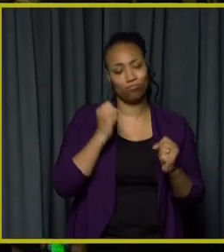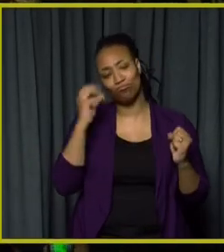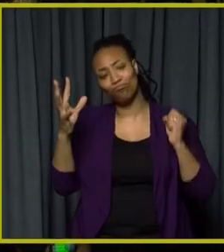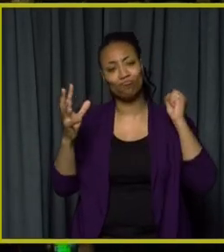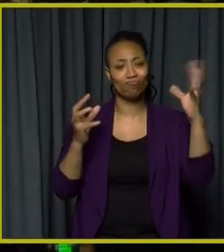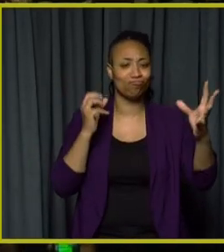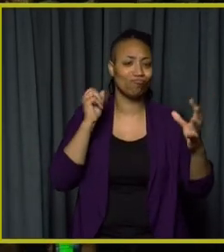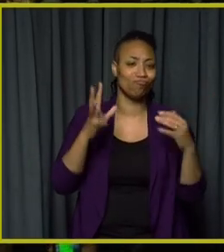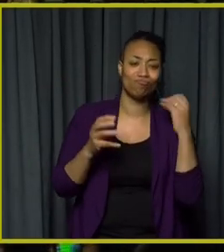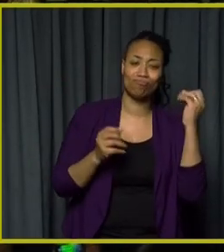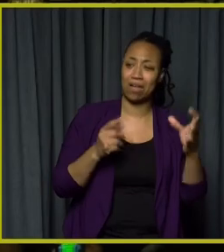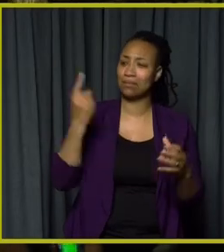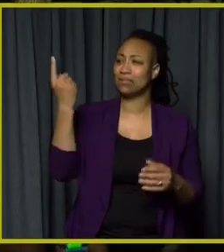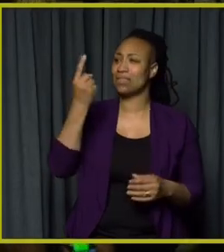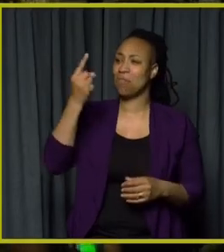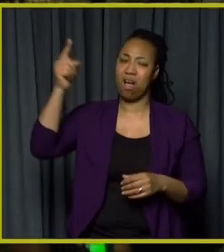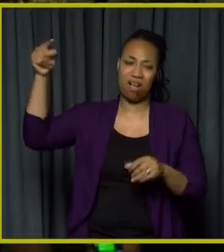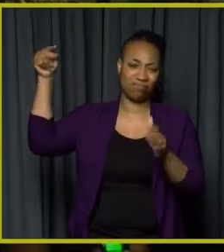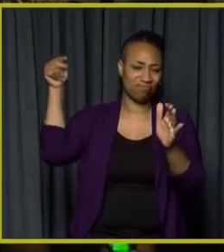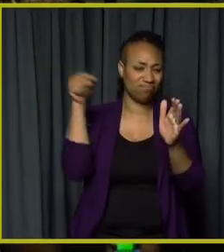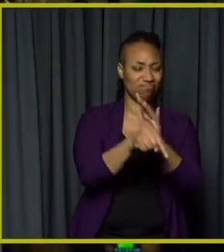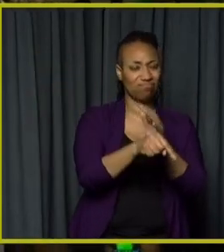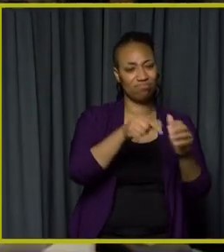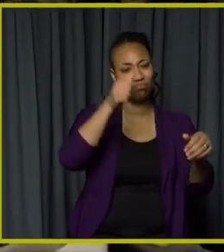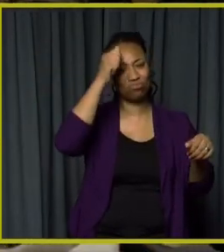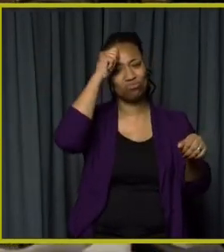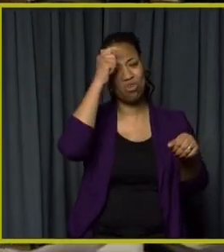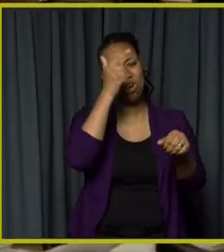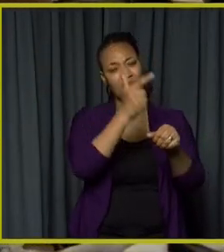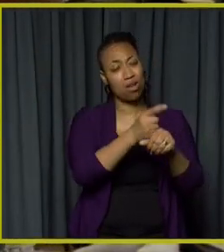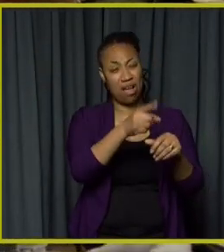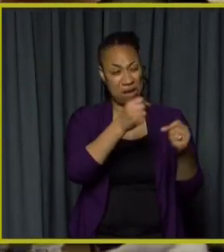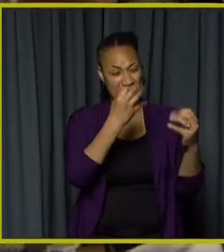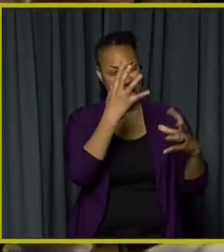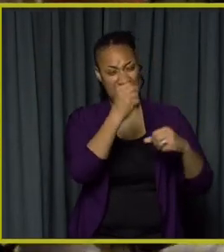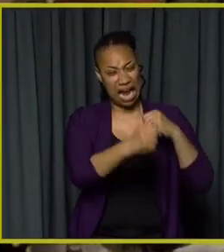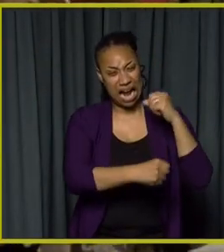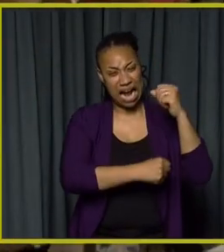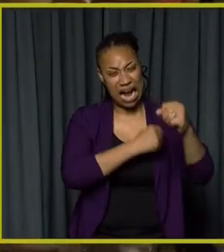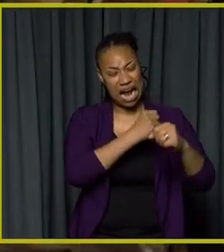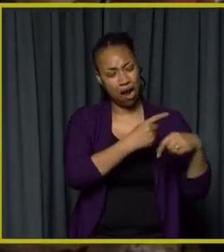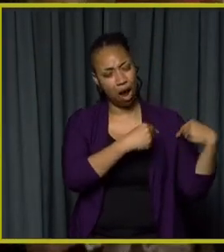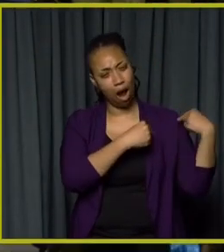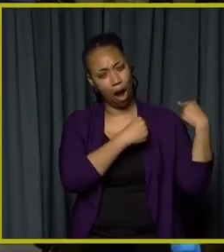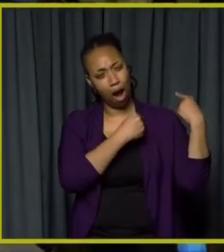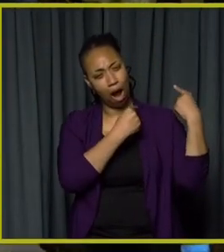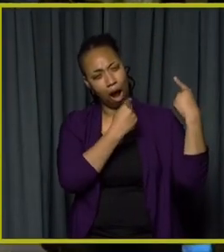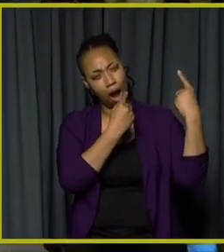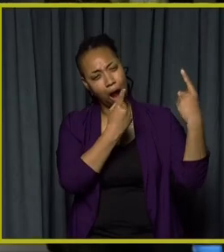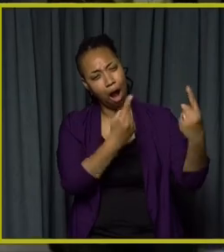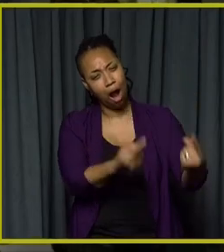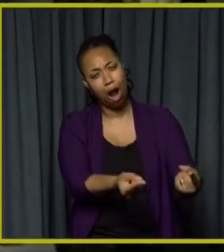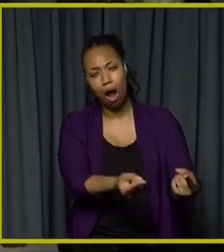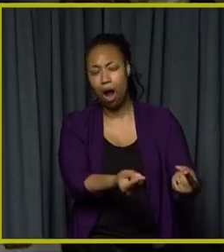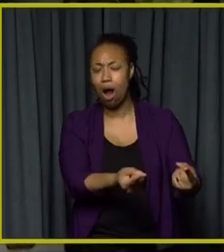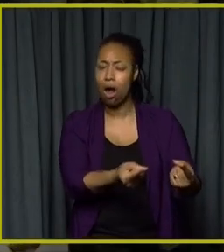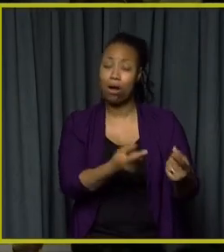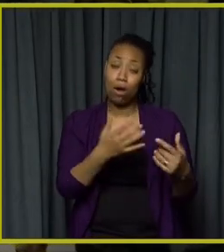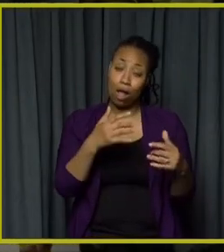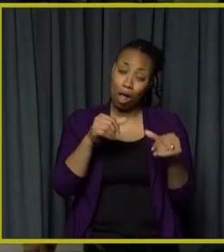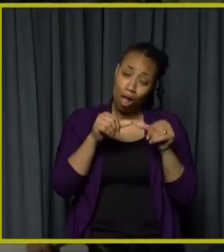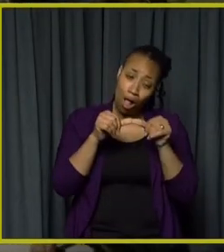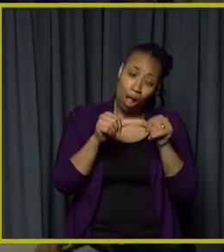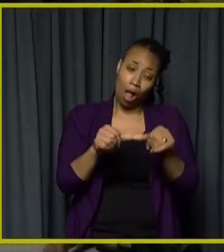too long. Yes, it's gone on. I tell you, it's gone on.